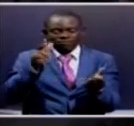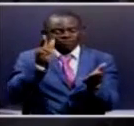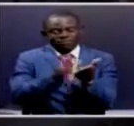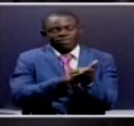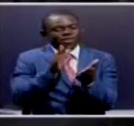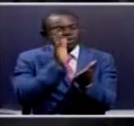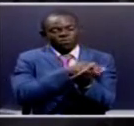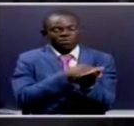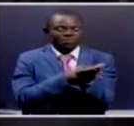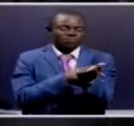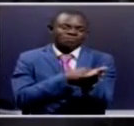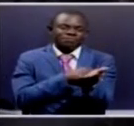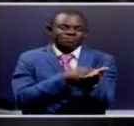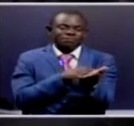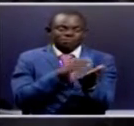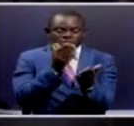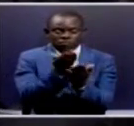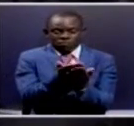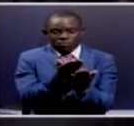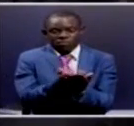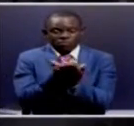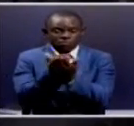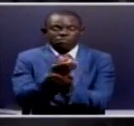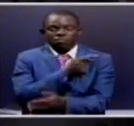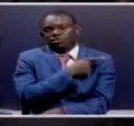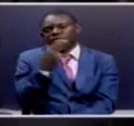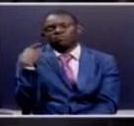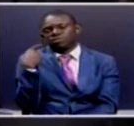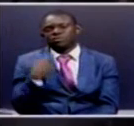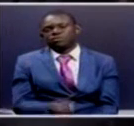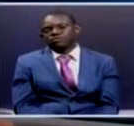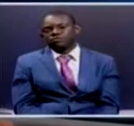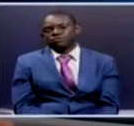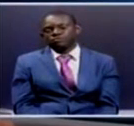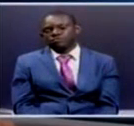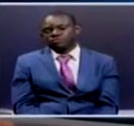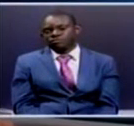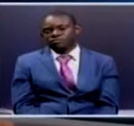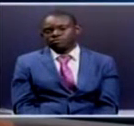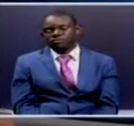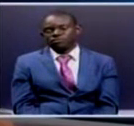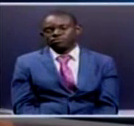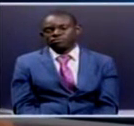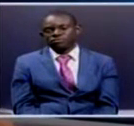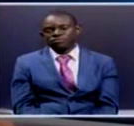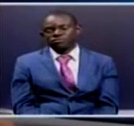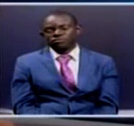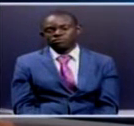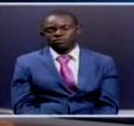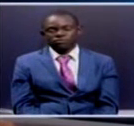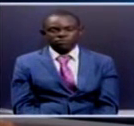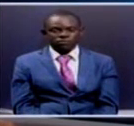decided. They have the right to change their minds. Siavonga resolutions are probably, for lack of a better word,